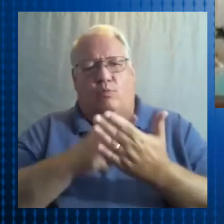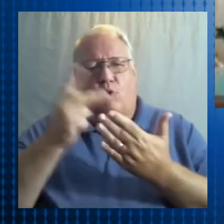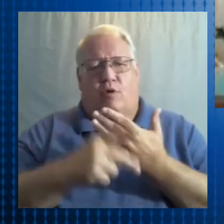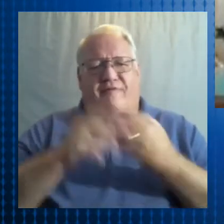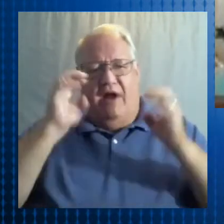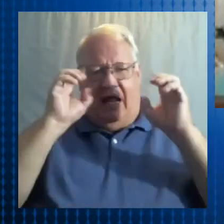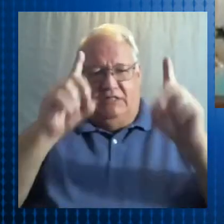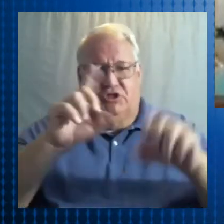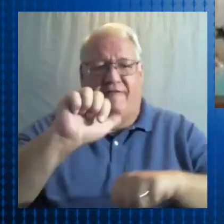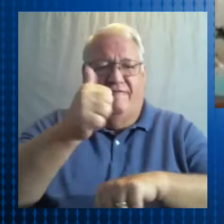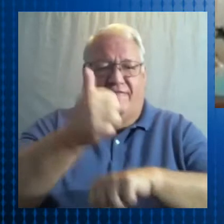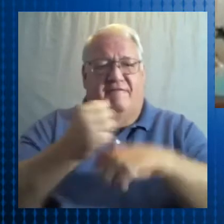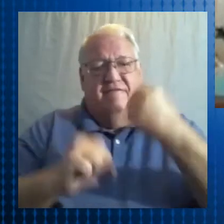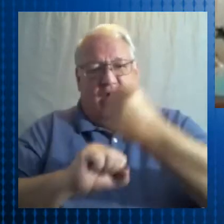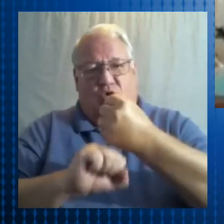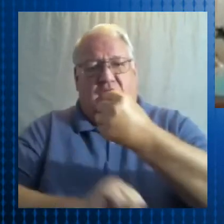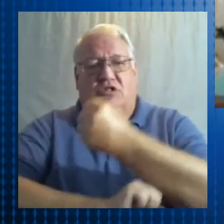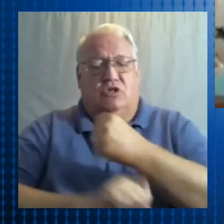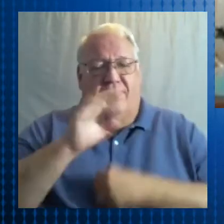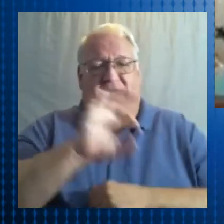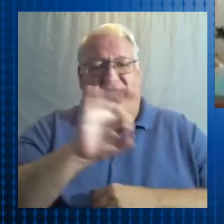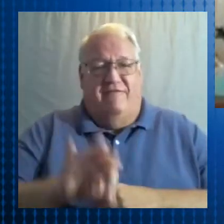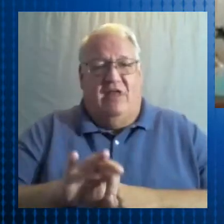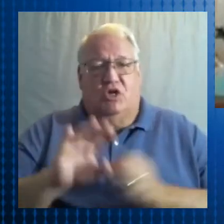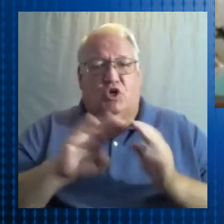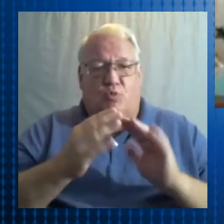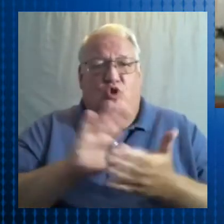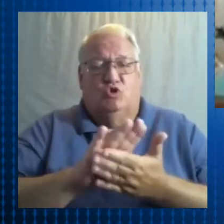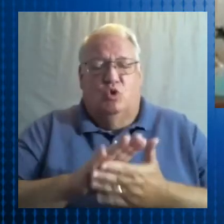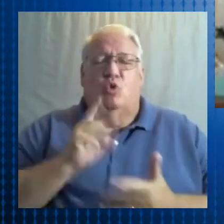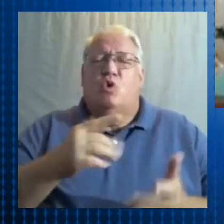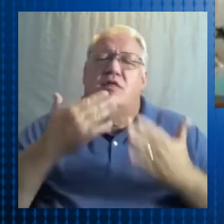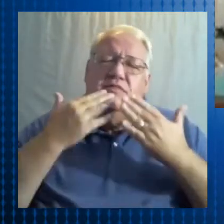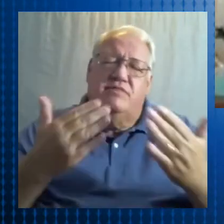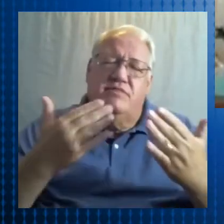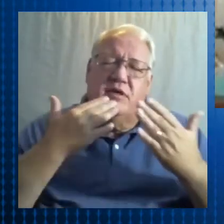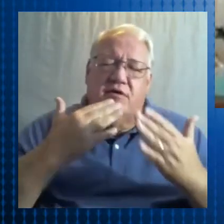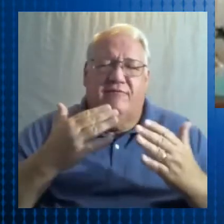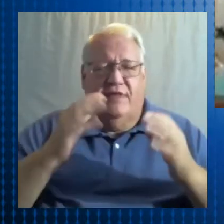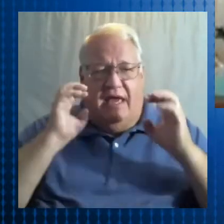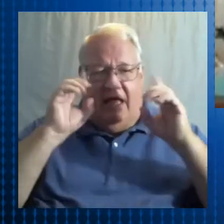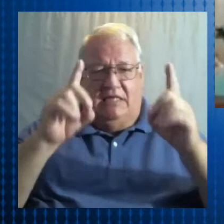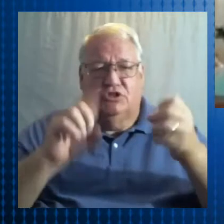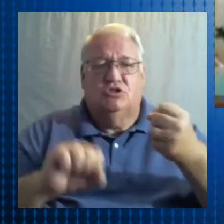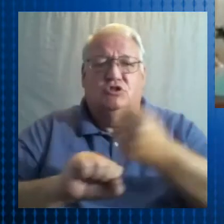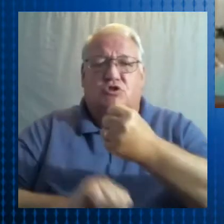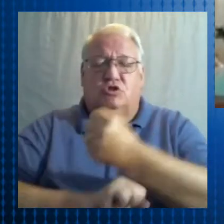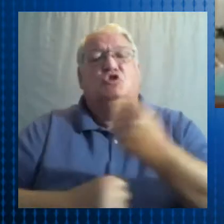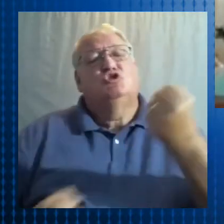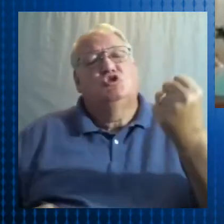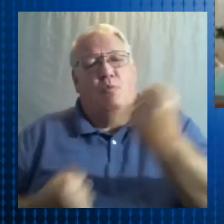Education Foundation for Flint Community Schools. We are grateful for the Education Foundation's support